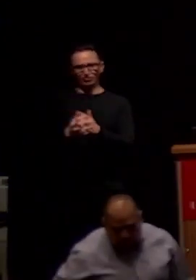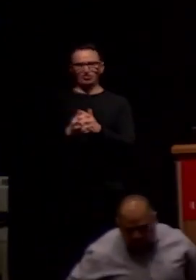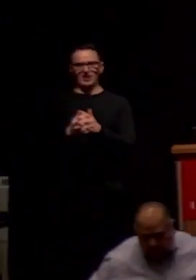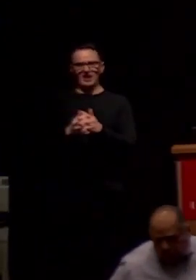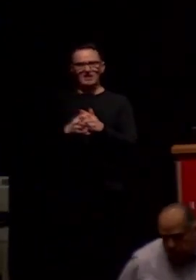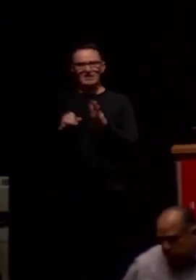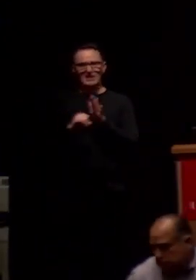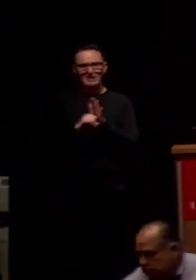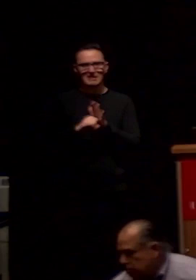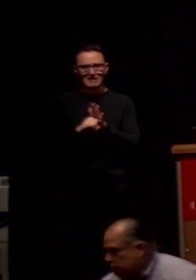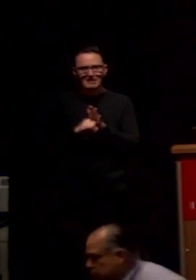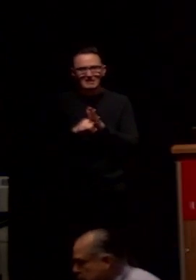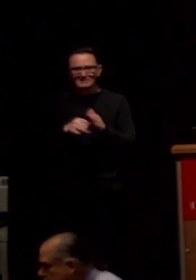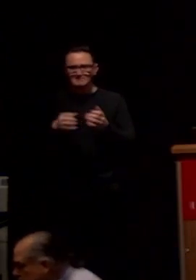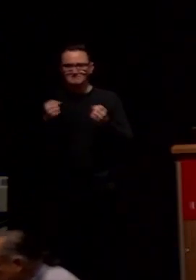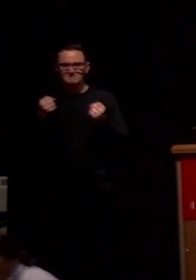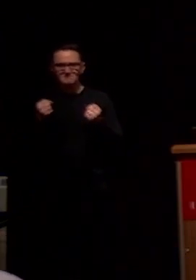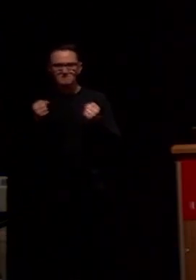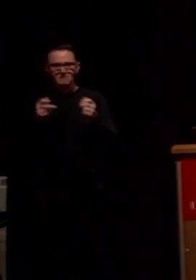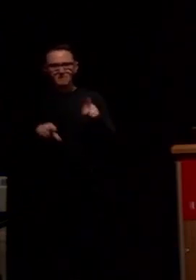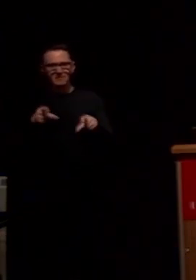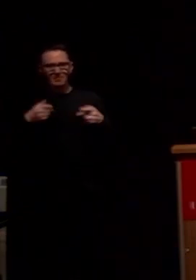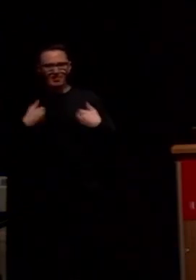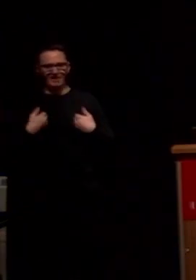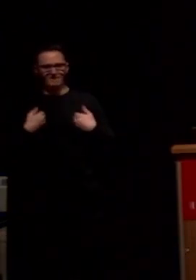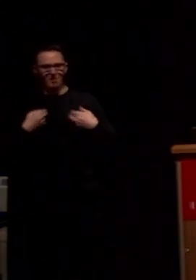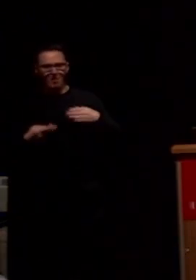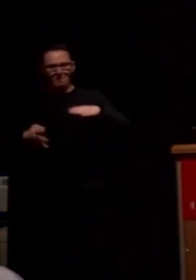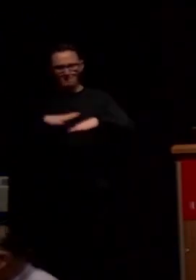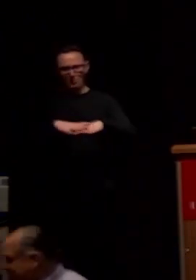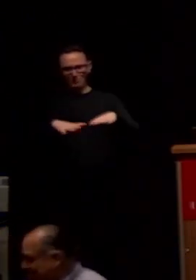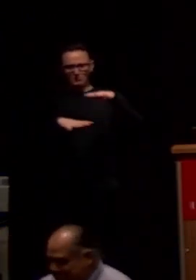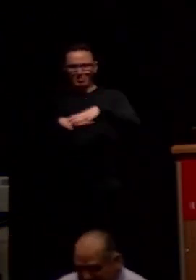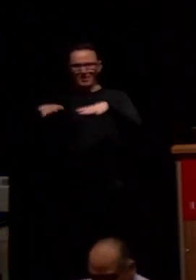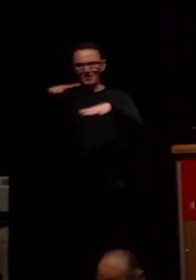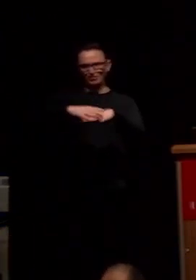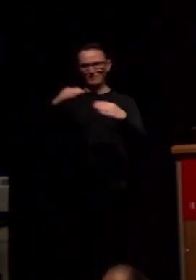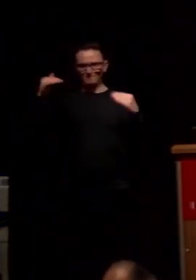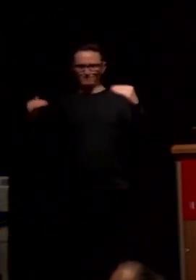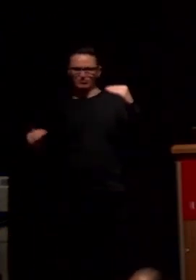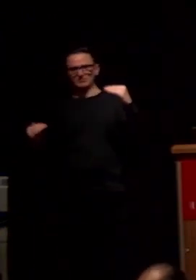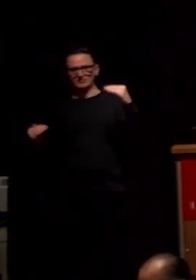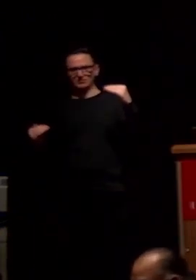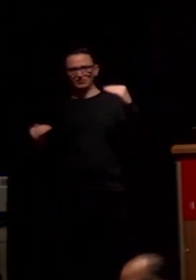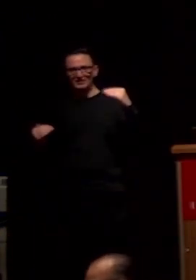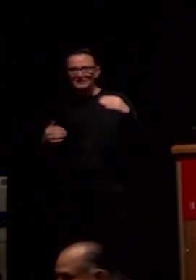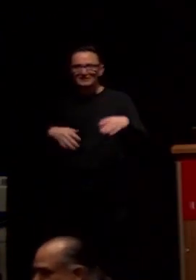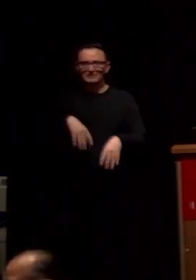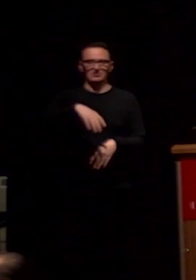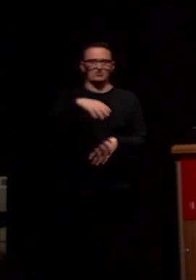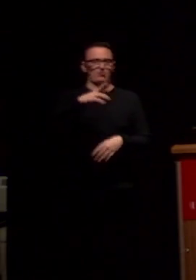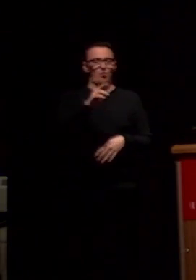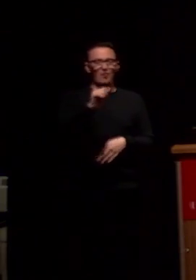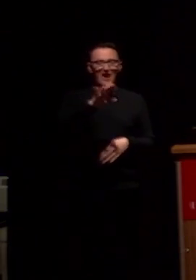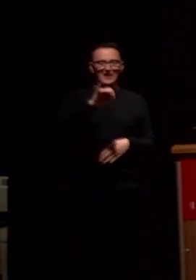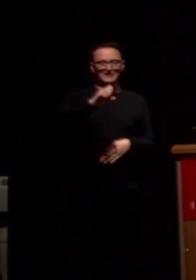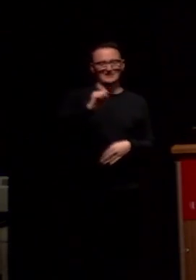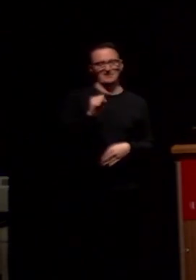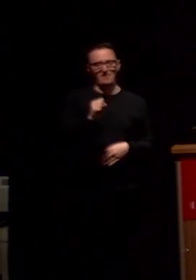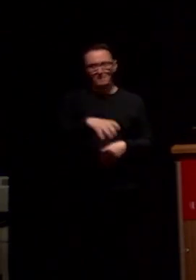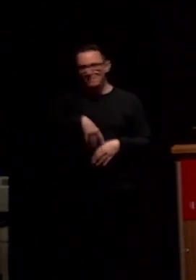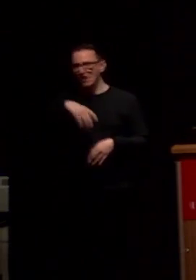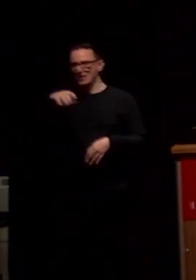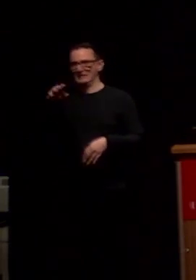experiences are shaped by multiple layers of marginalization, some combination of racism and xenophobia and homophobia and